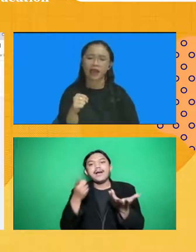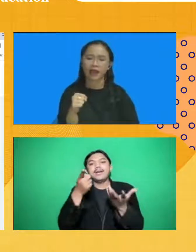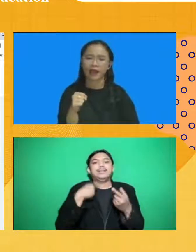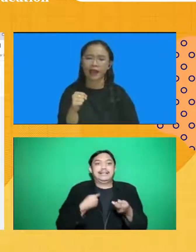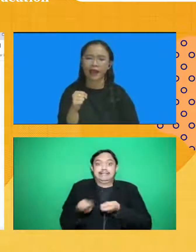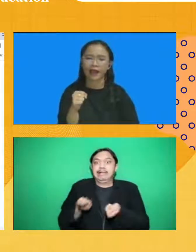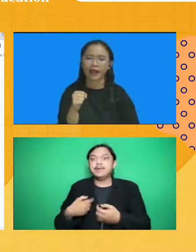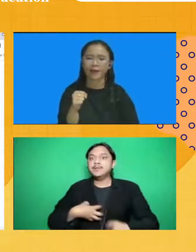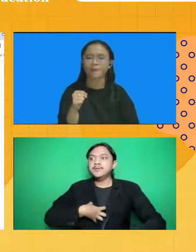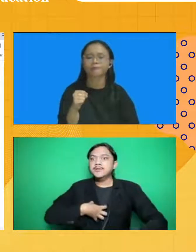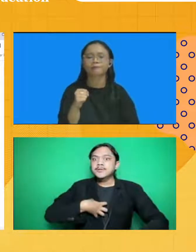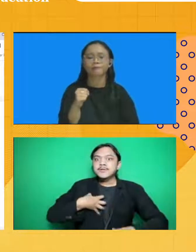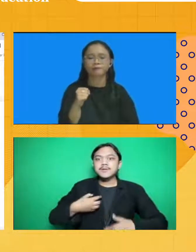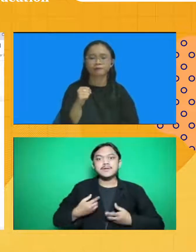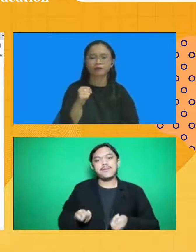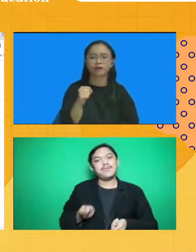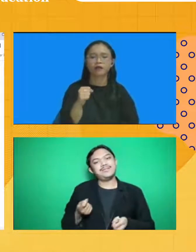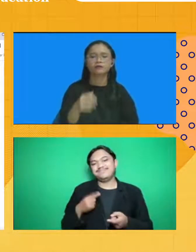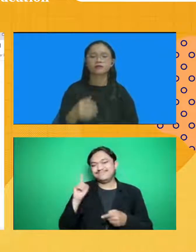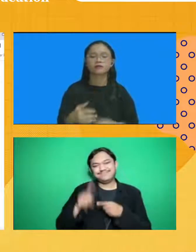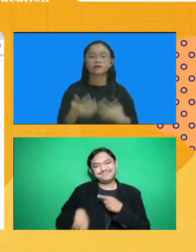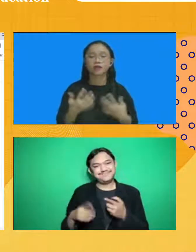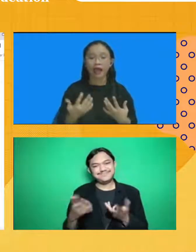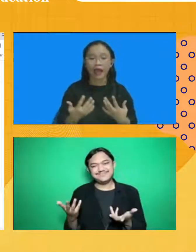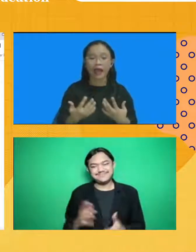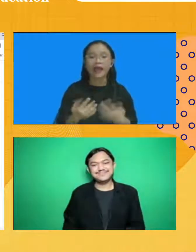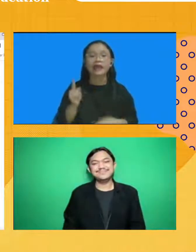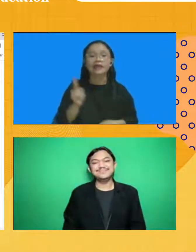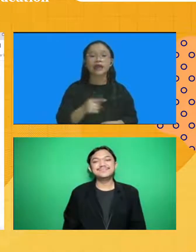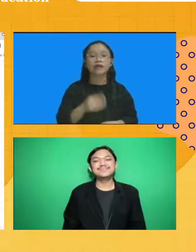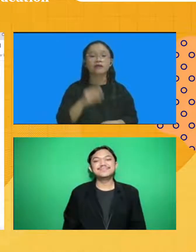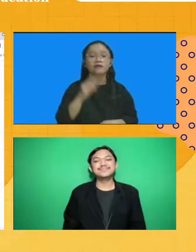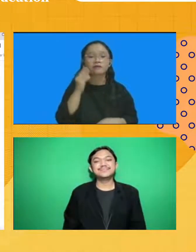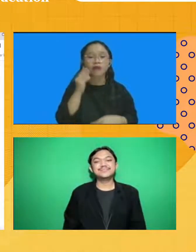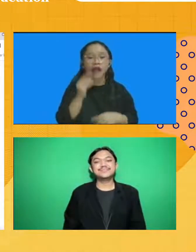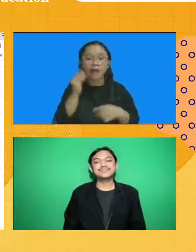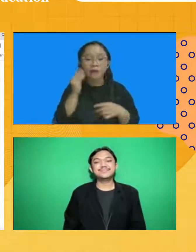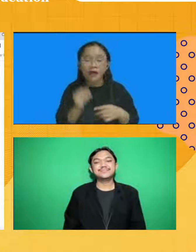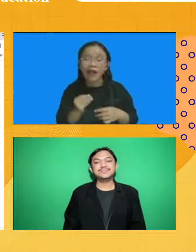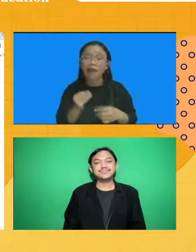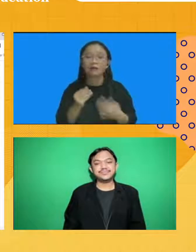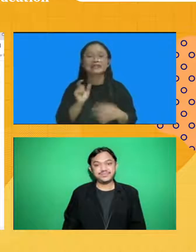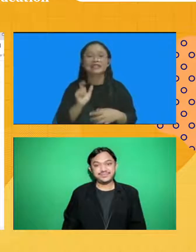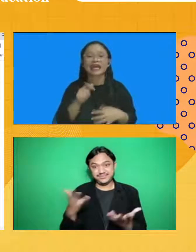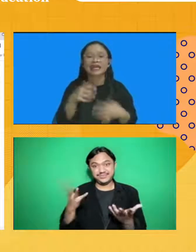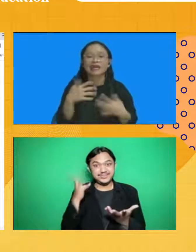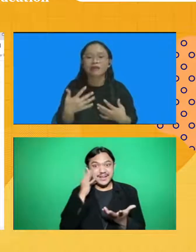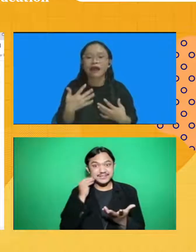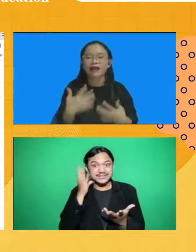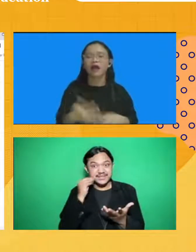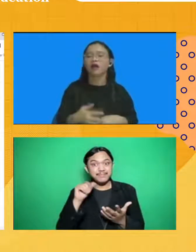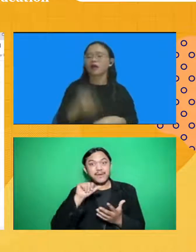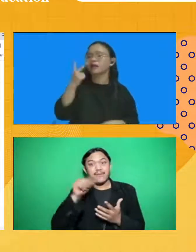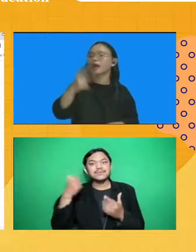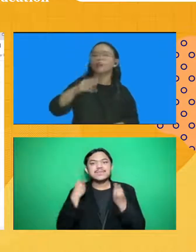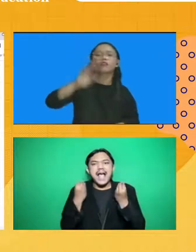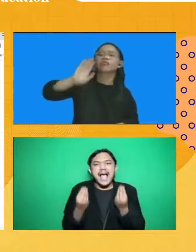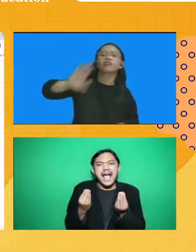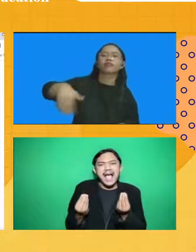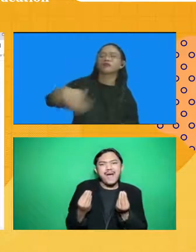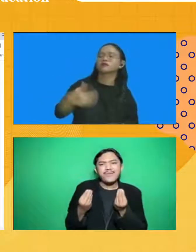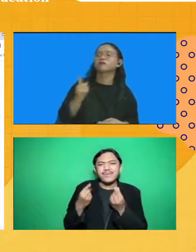this experiences, the first one, just ignore them. Yes, because we already know we cannot control it